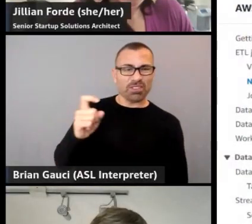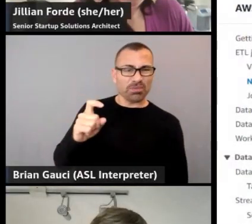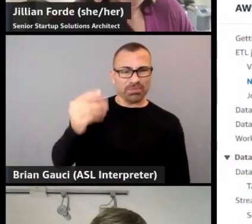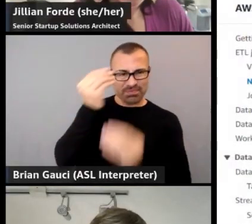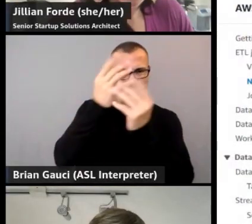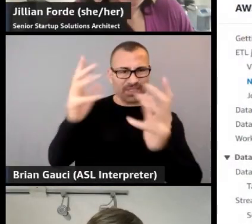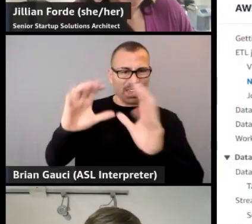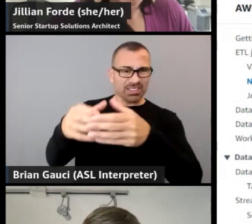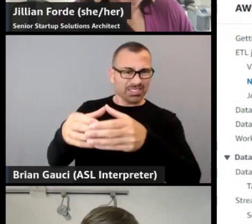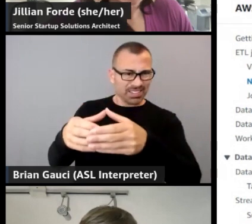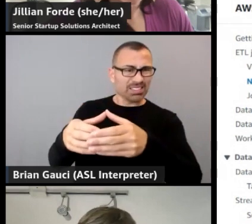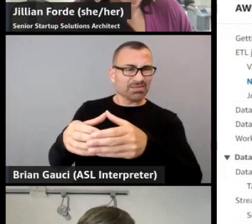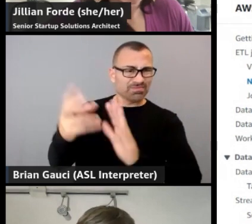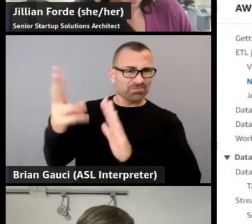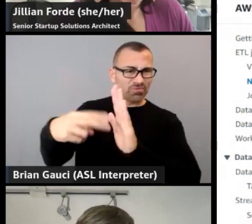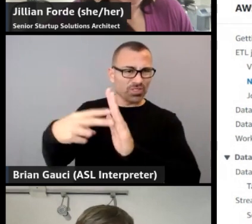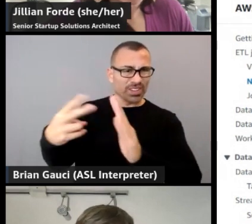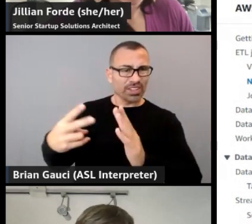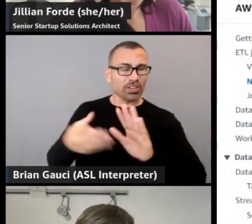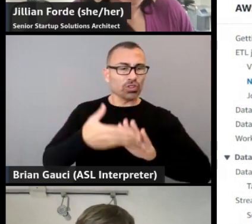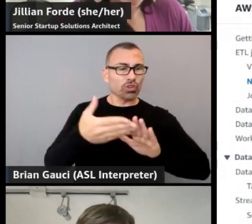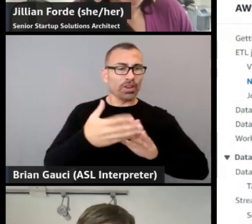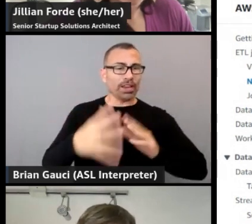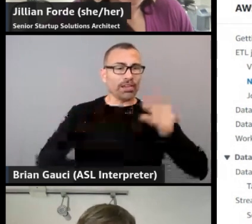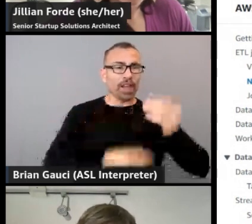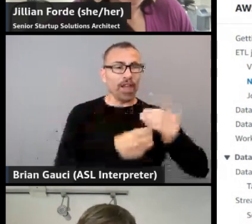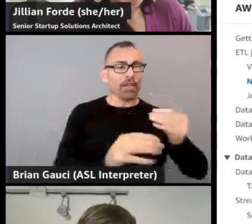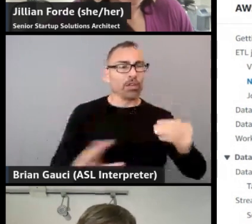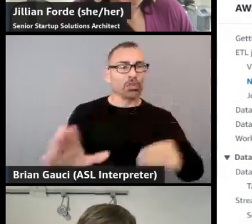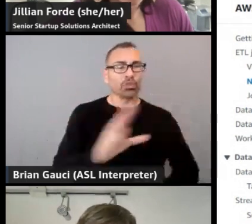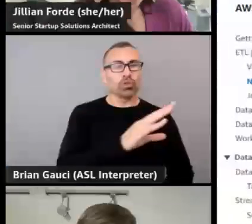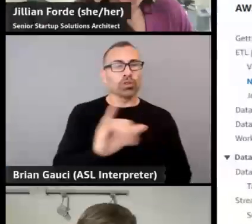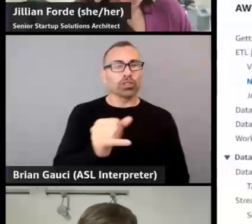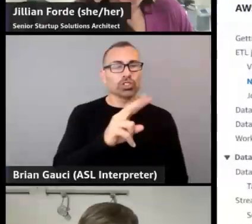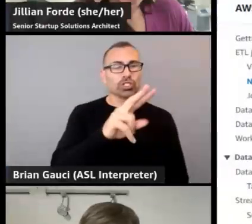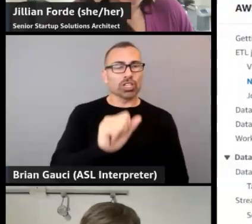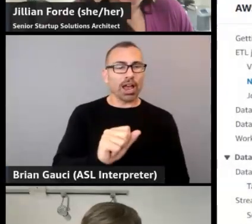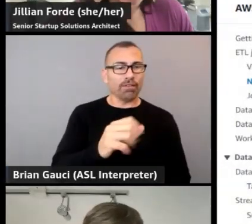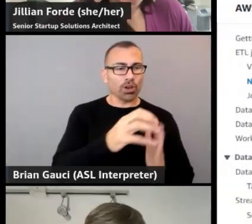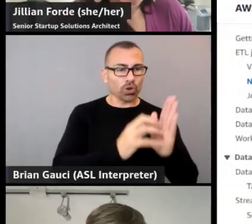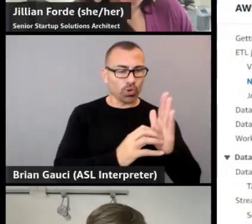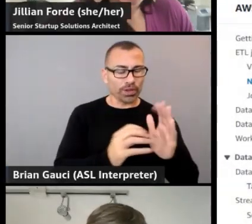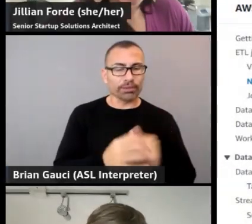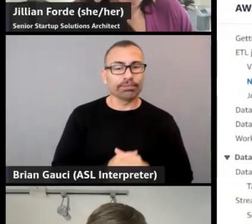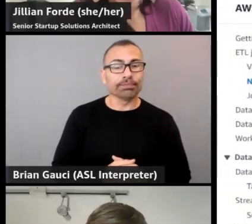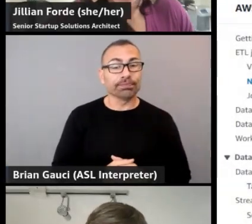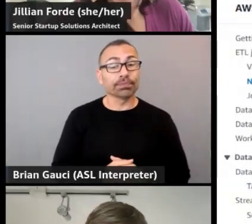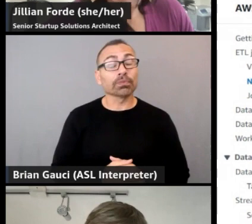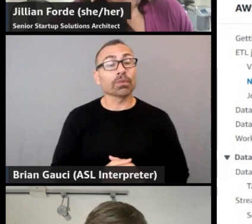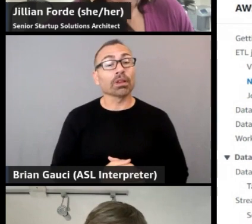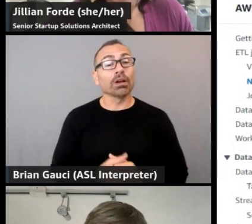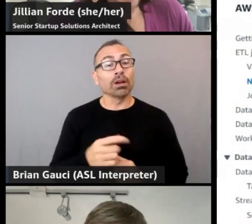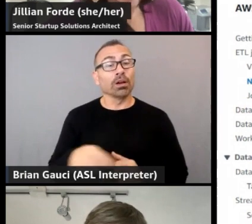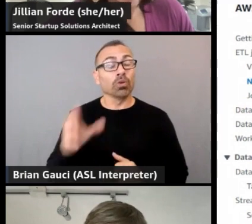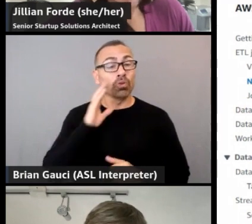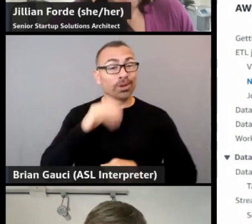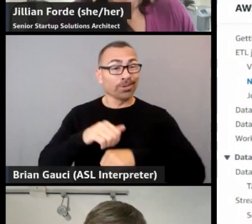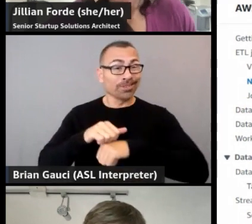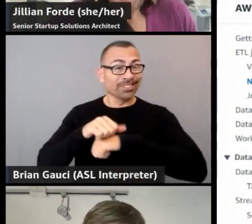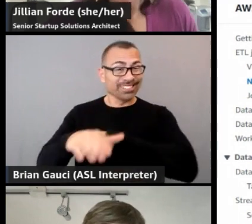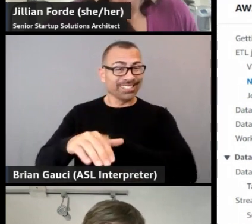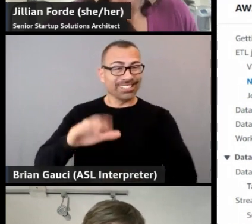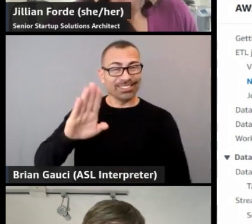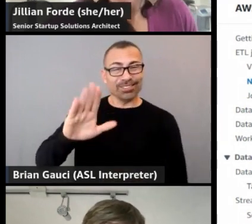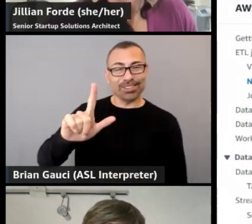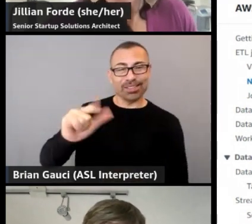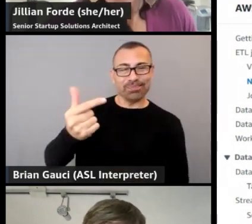and add it to your job accordingly. We will send you the blog post and some of the interesting links. I think Henry is